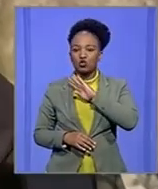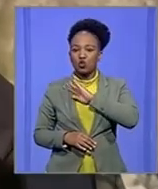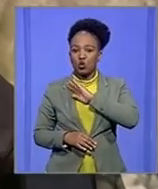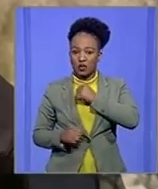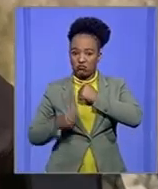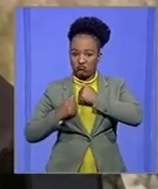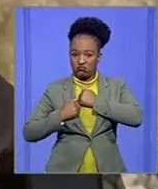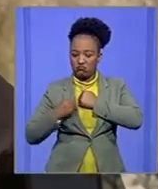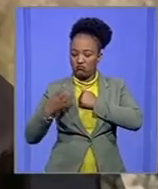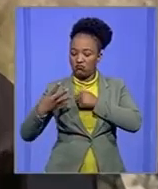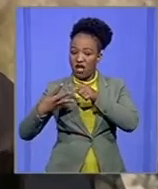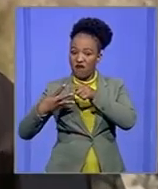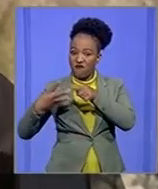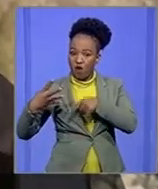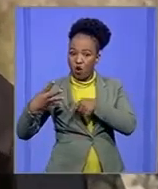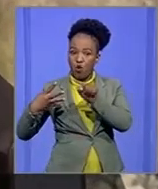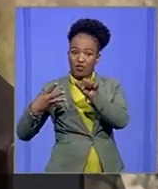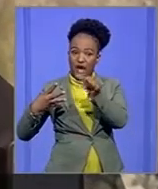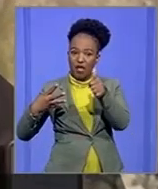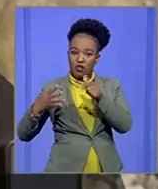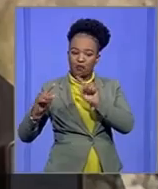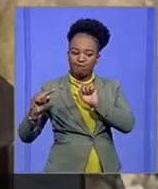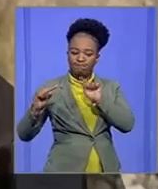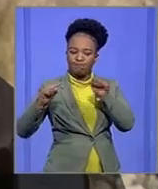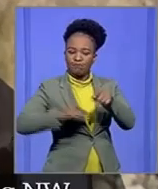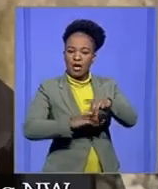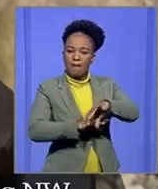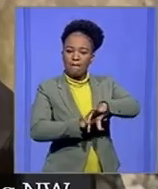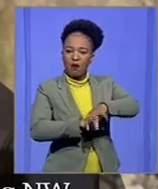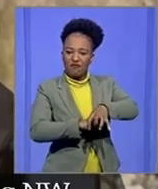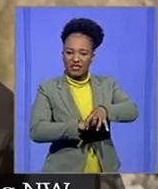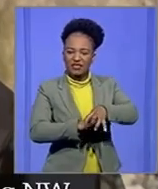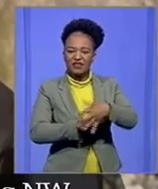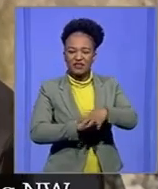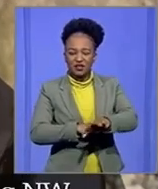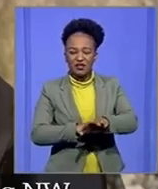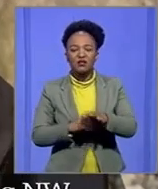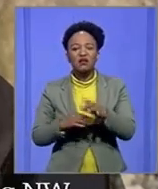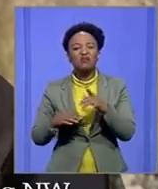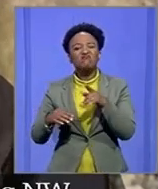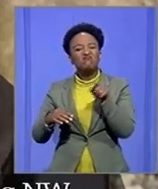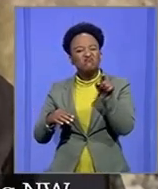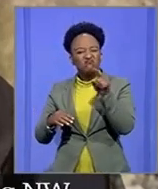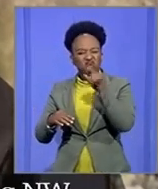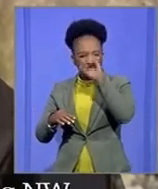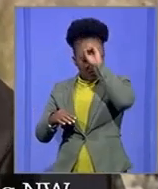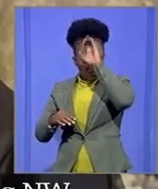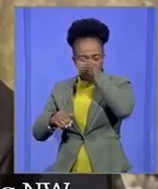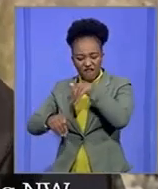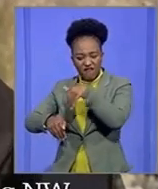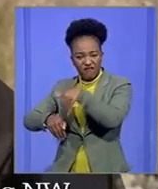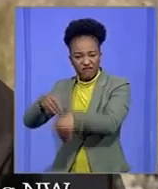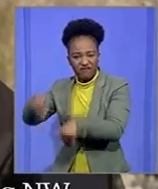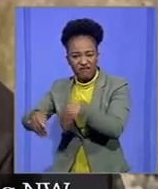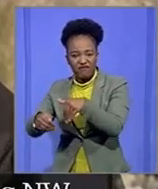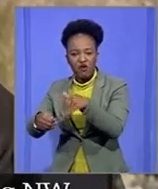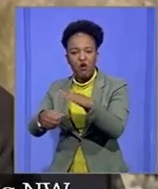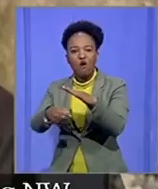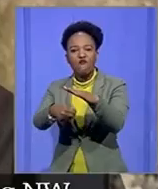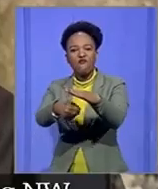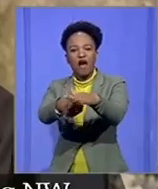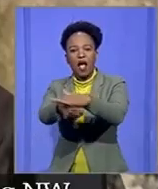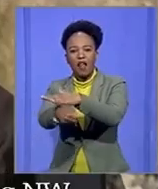bana ba rometse jalo mo province jaaka karolo ya lenaane la Valumkoti e leng programa e tlang ka minister wa rona go tswa